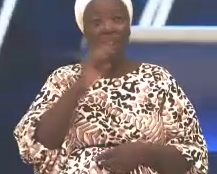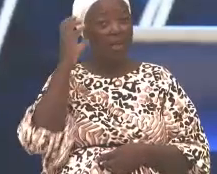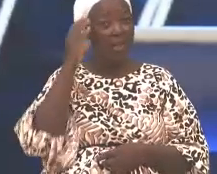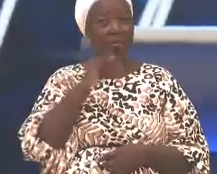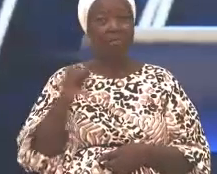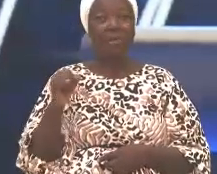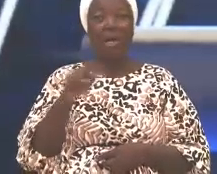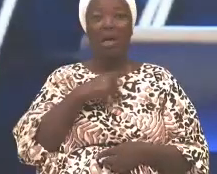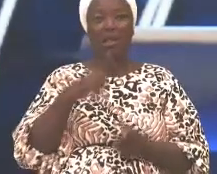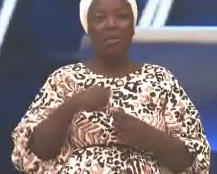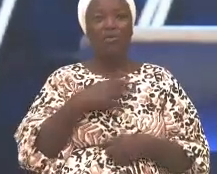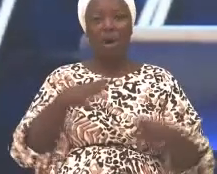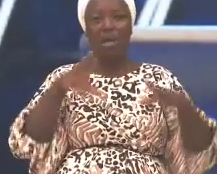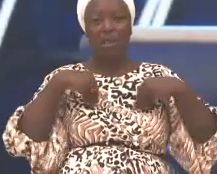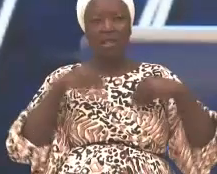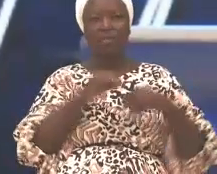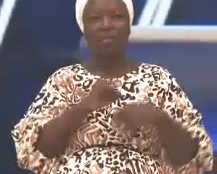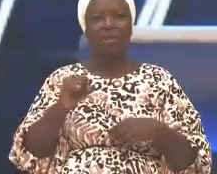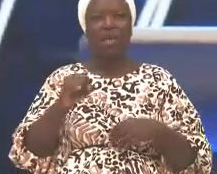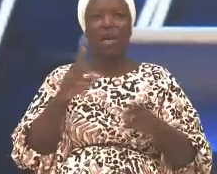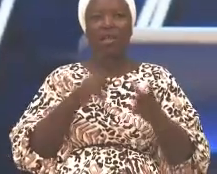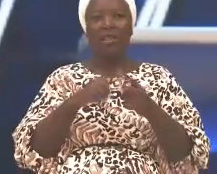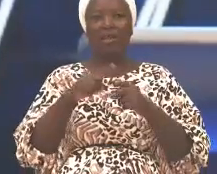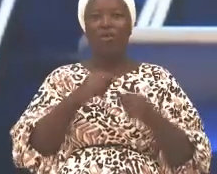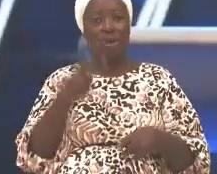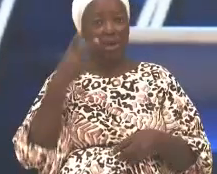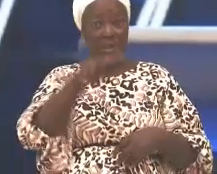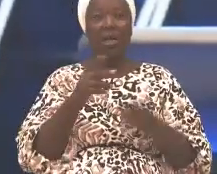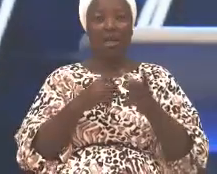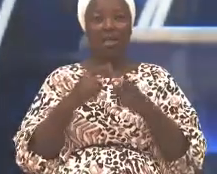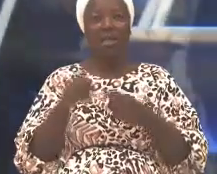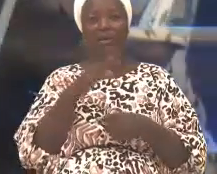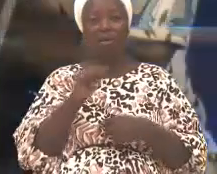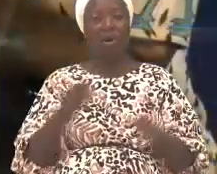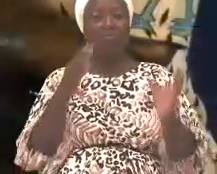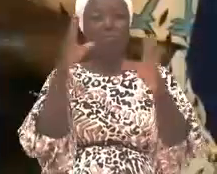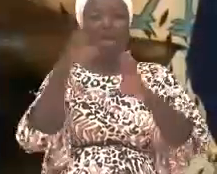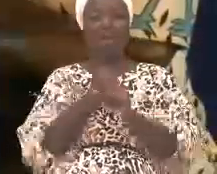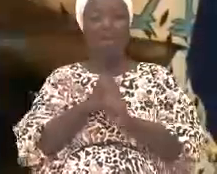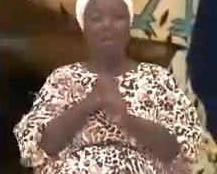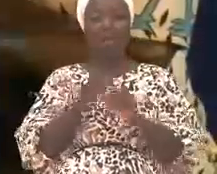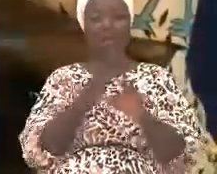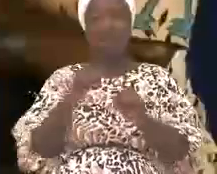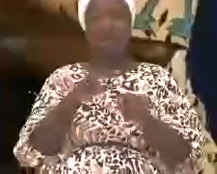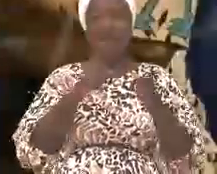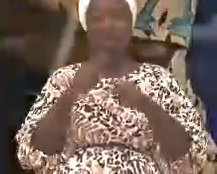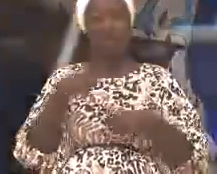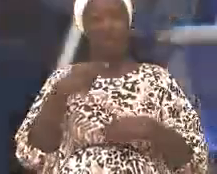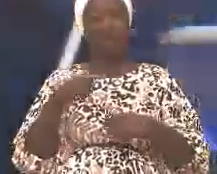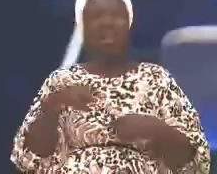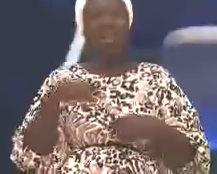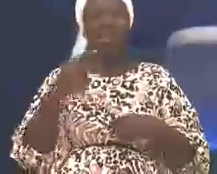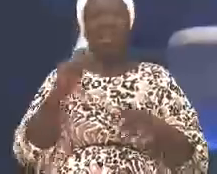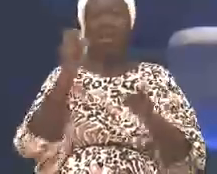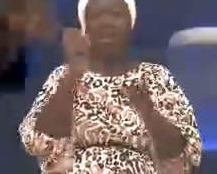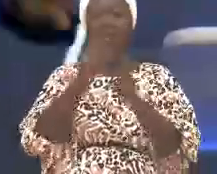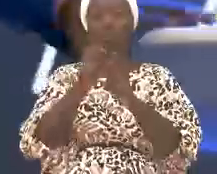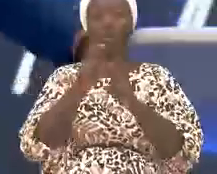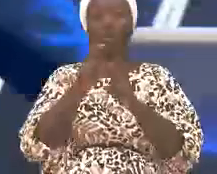and you are accepting, and you are beholding, and you are embracing, and you say, the word I hear